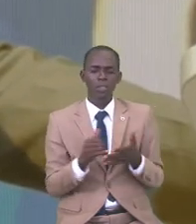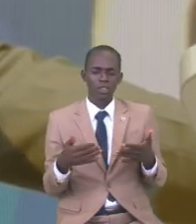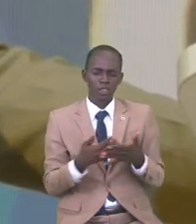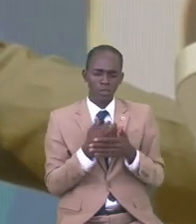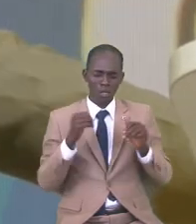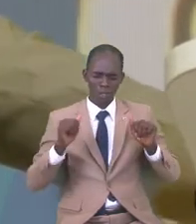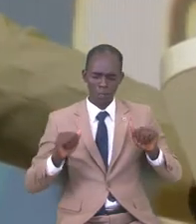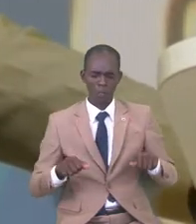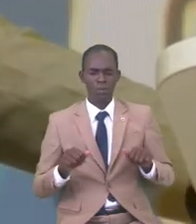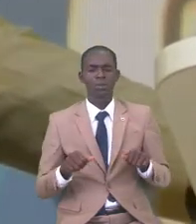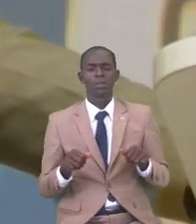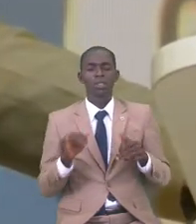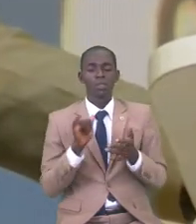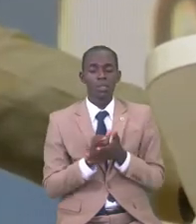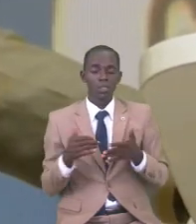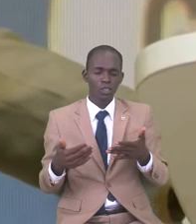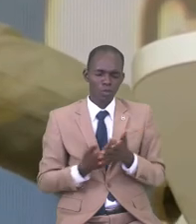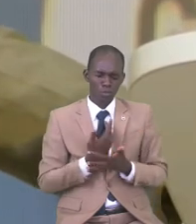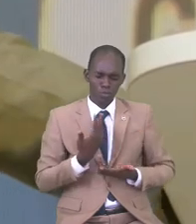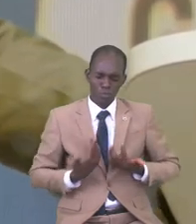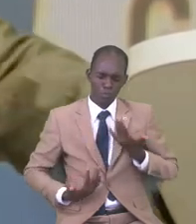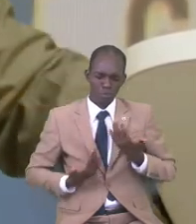ability, that new fire